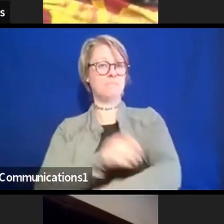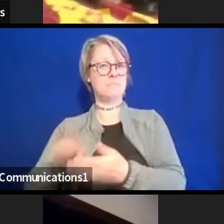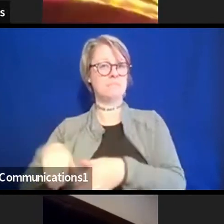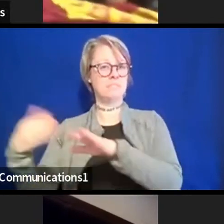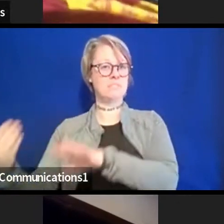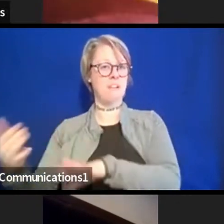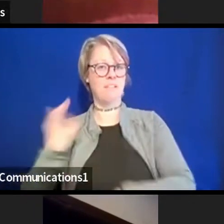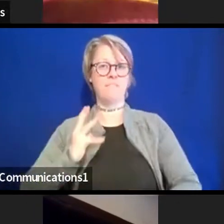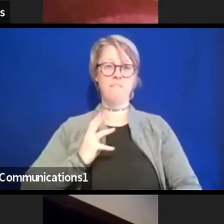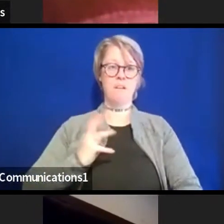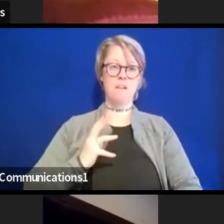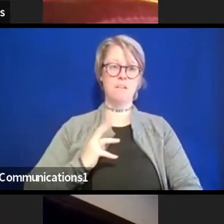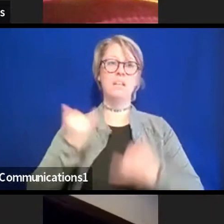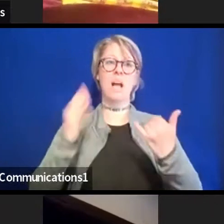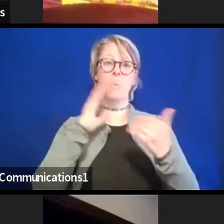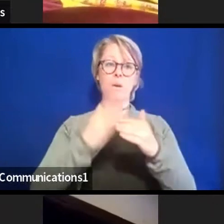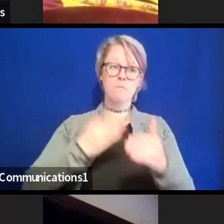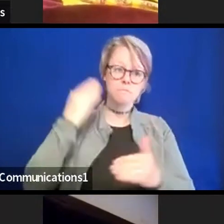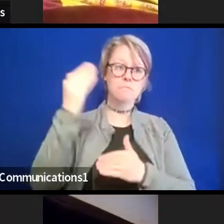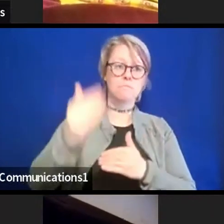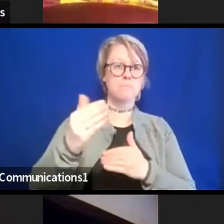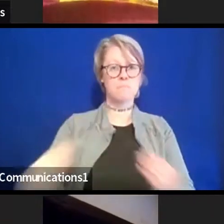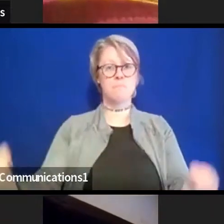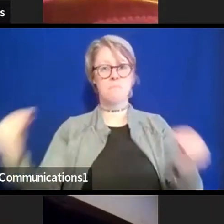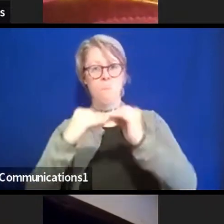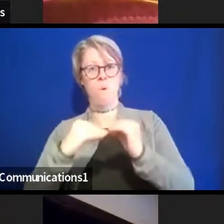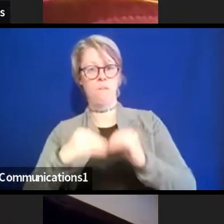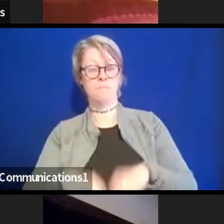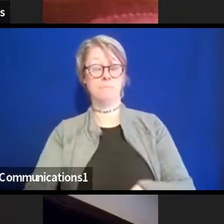murder. Now we're going to take it a little further.